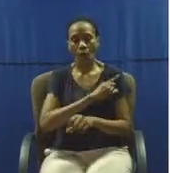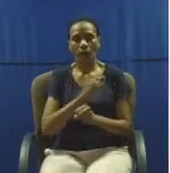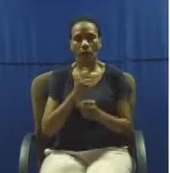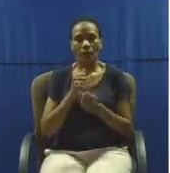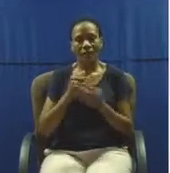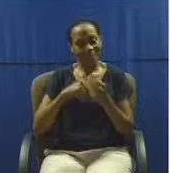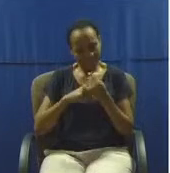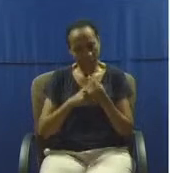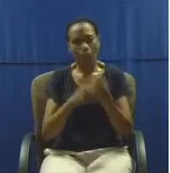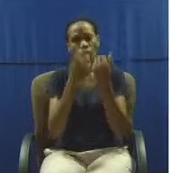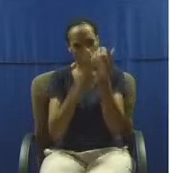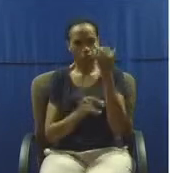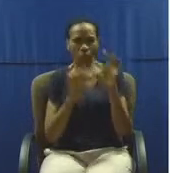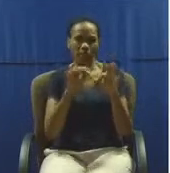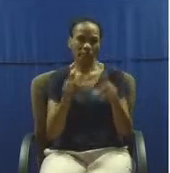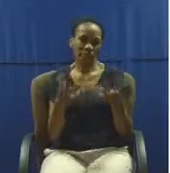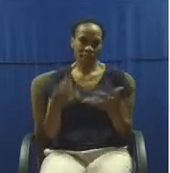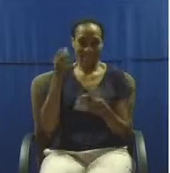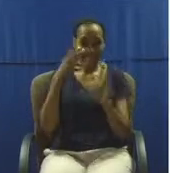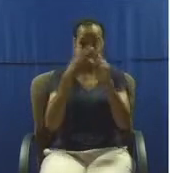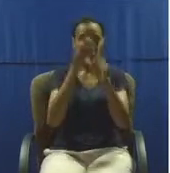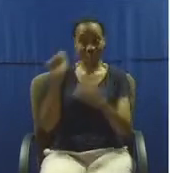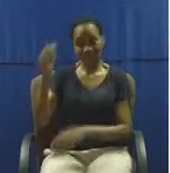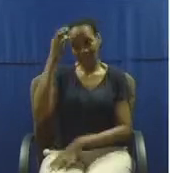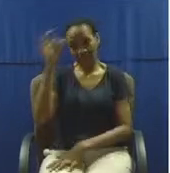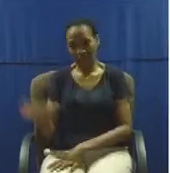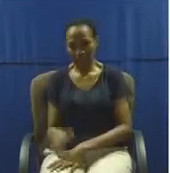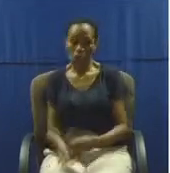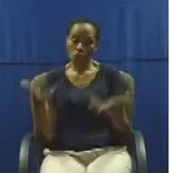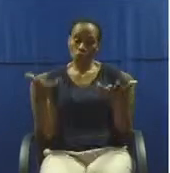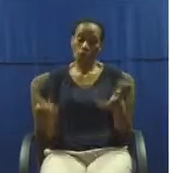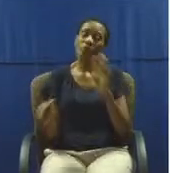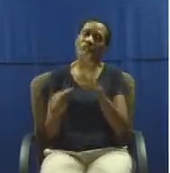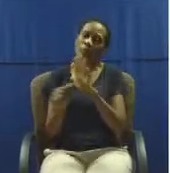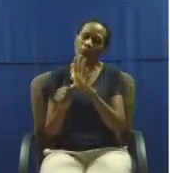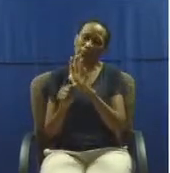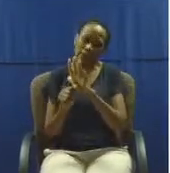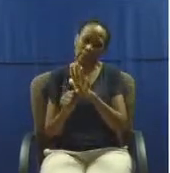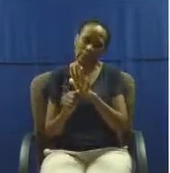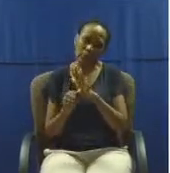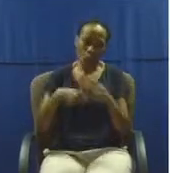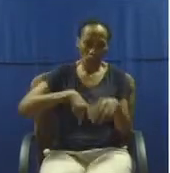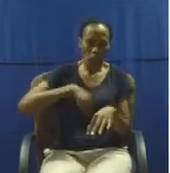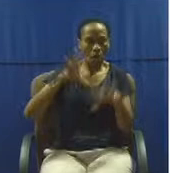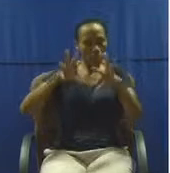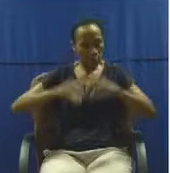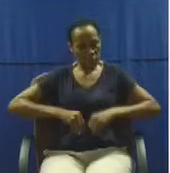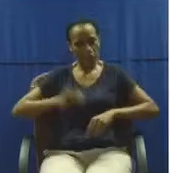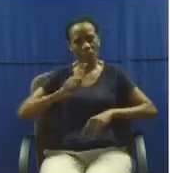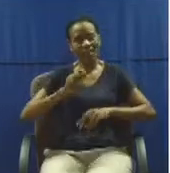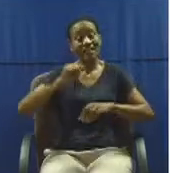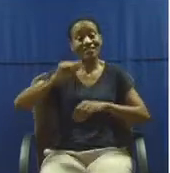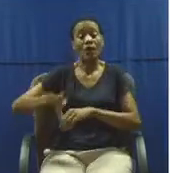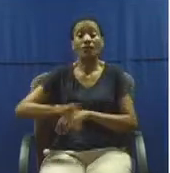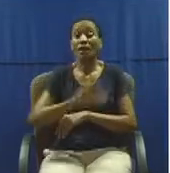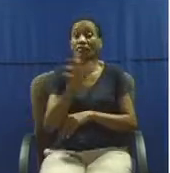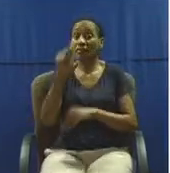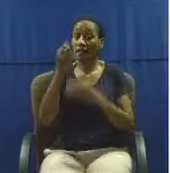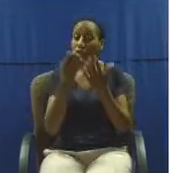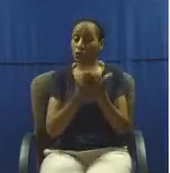spending. It is important, Madam Speaker, to acknowledge that the South African economy has thus